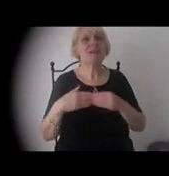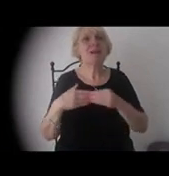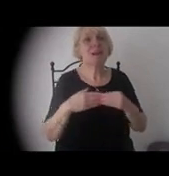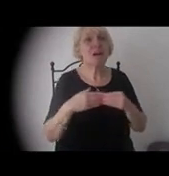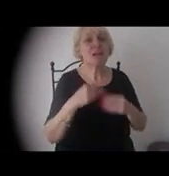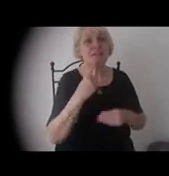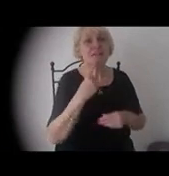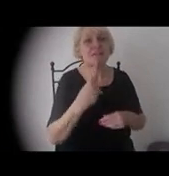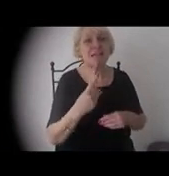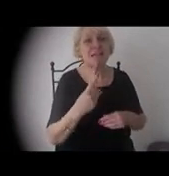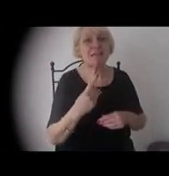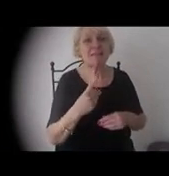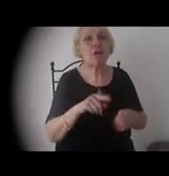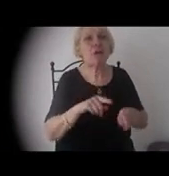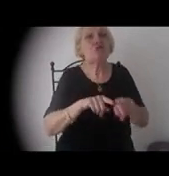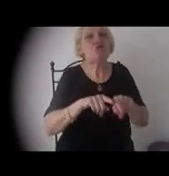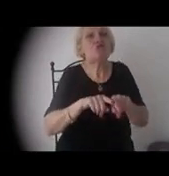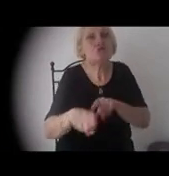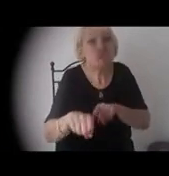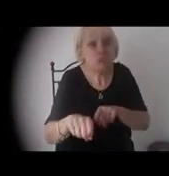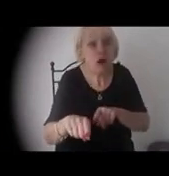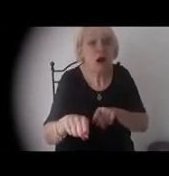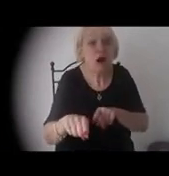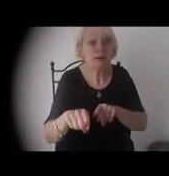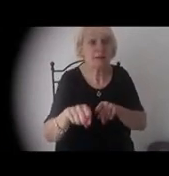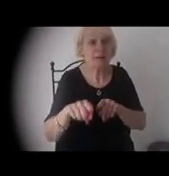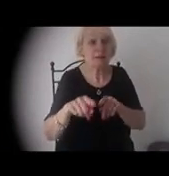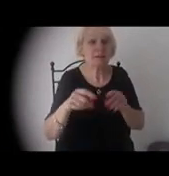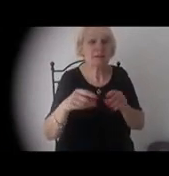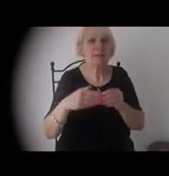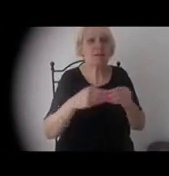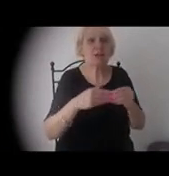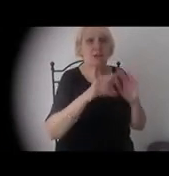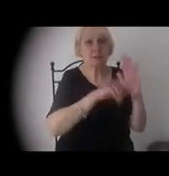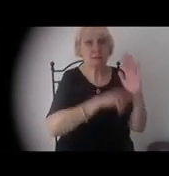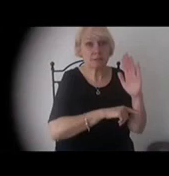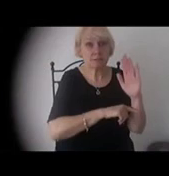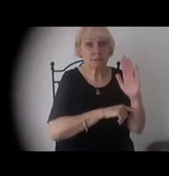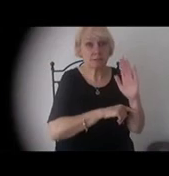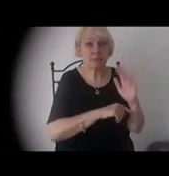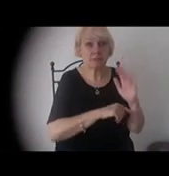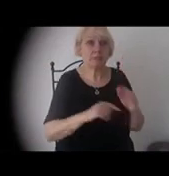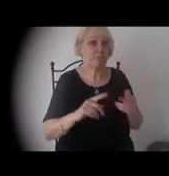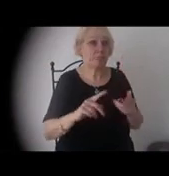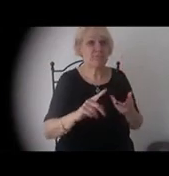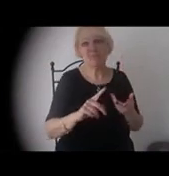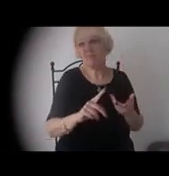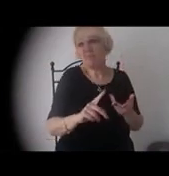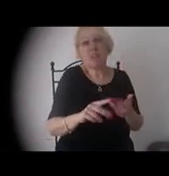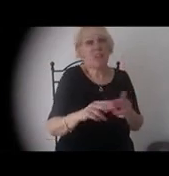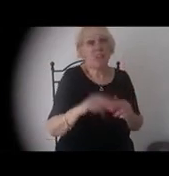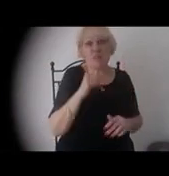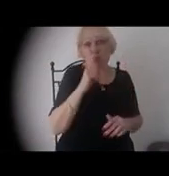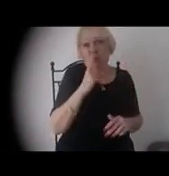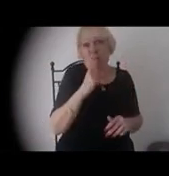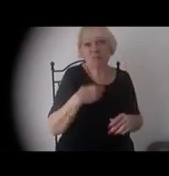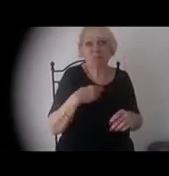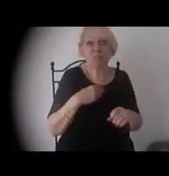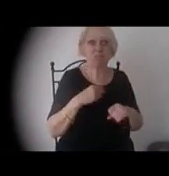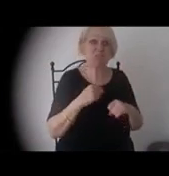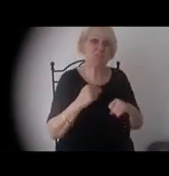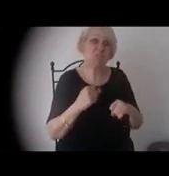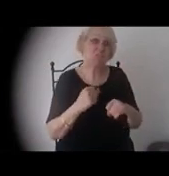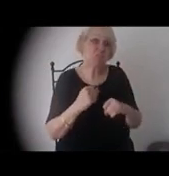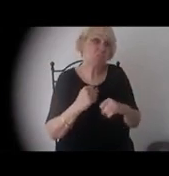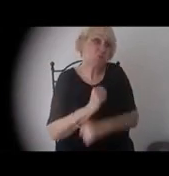bubbles guidance, but if you can't, then you do the best you can. So schools will be approaching this in different